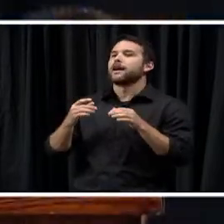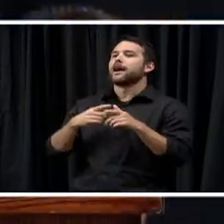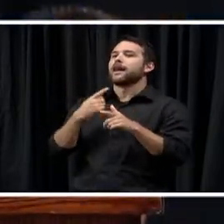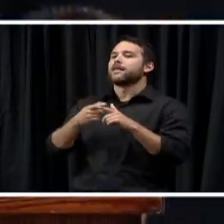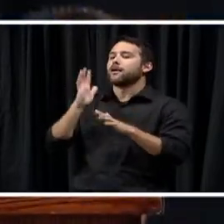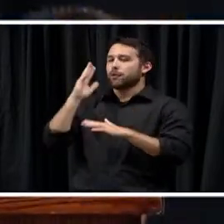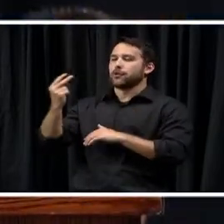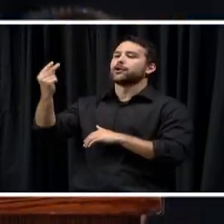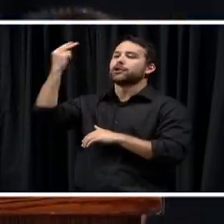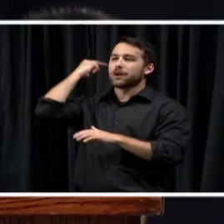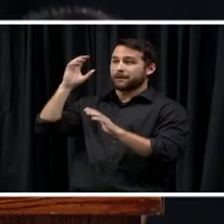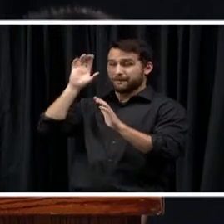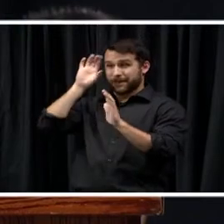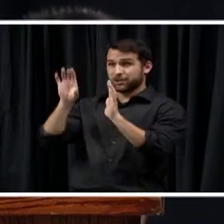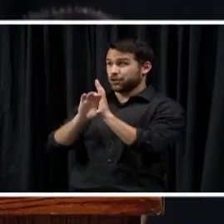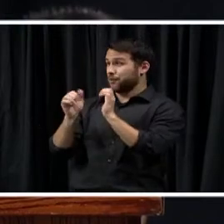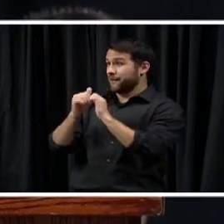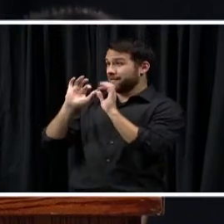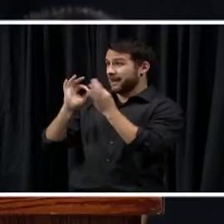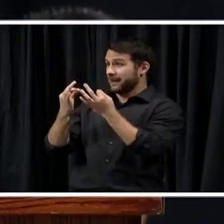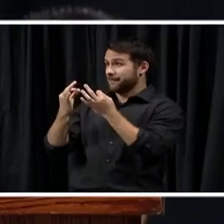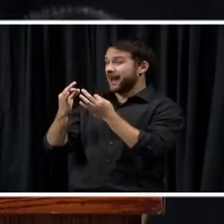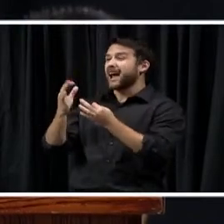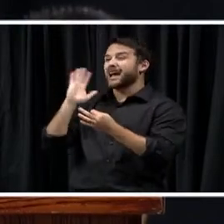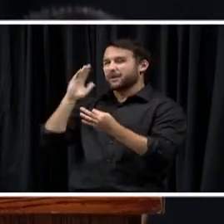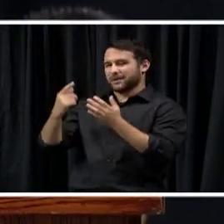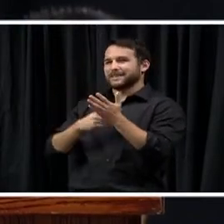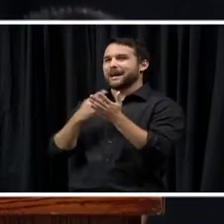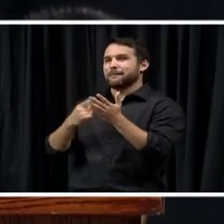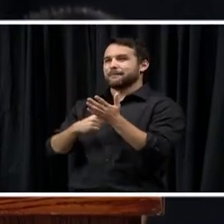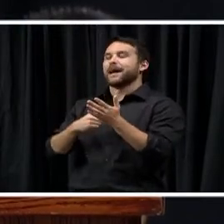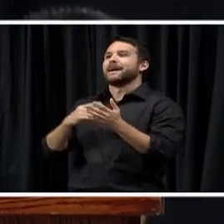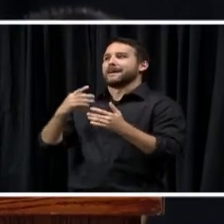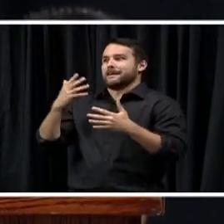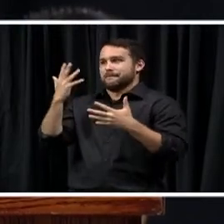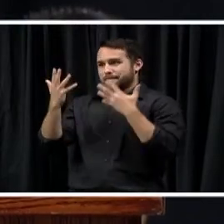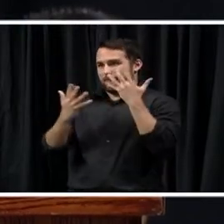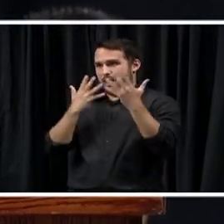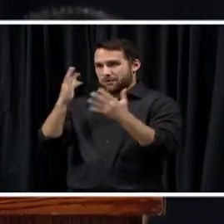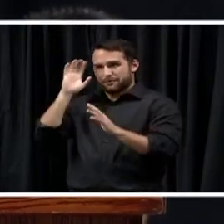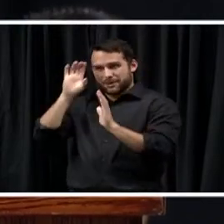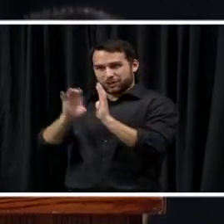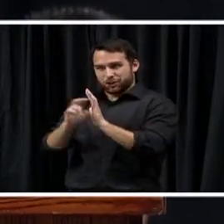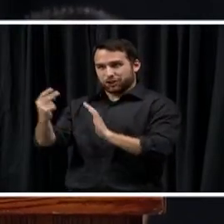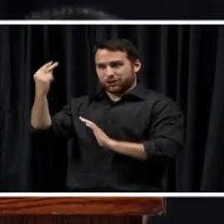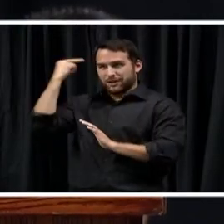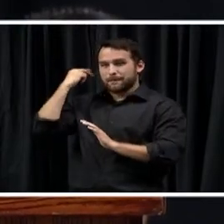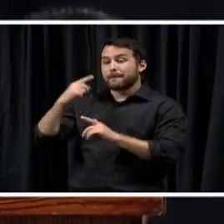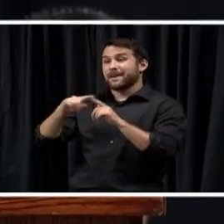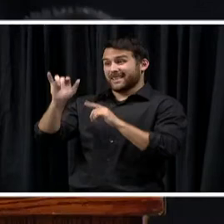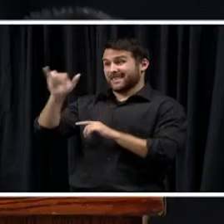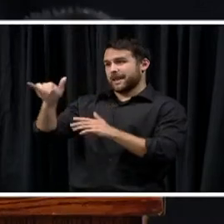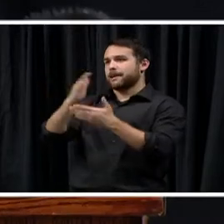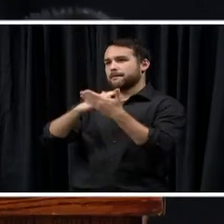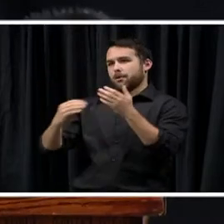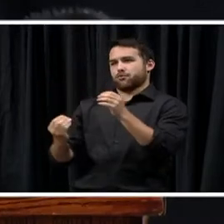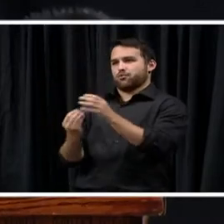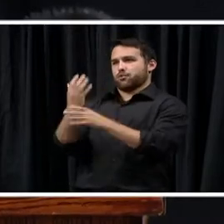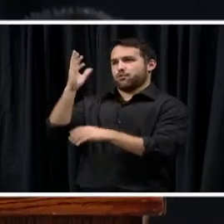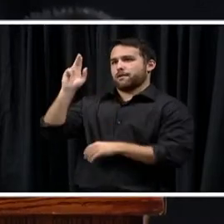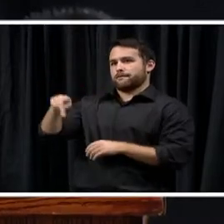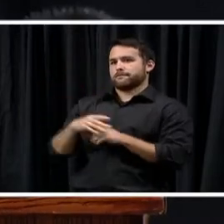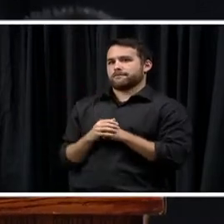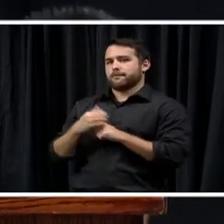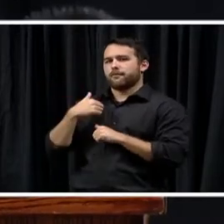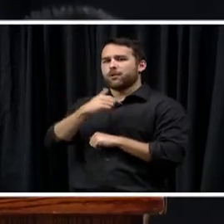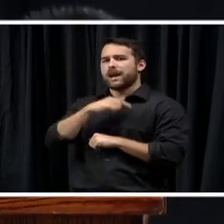photos with family, and they will have the most painful secondhand embarrassment, but that is part of growing up. We have to